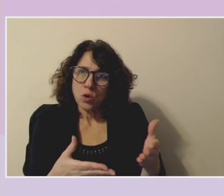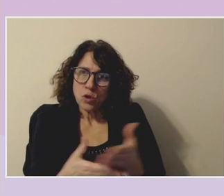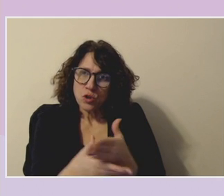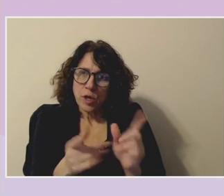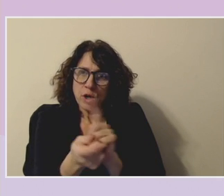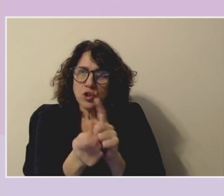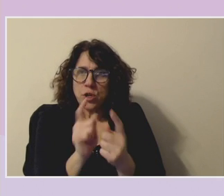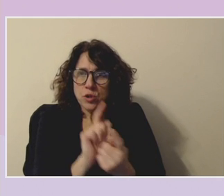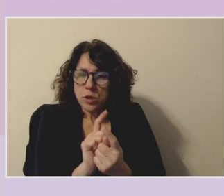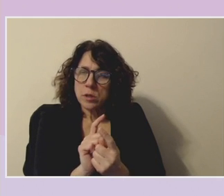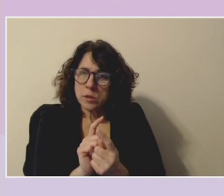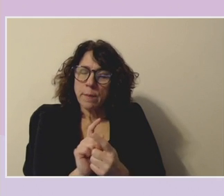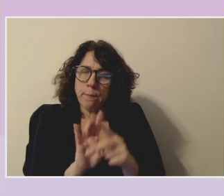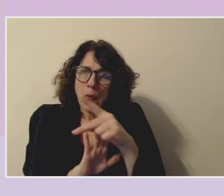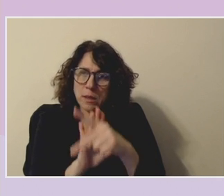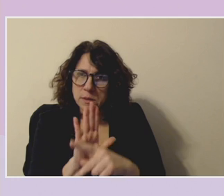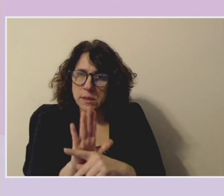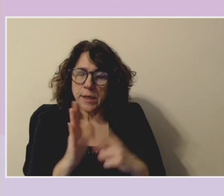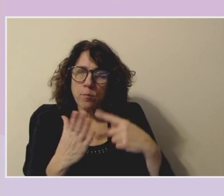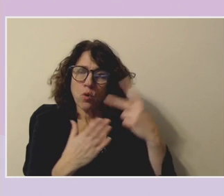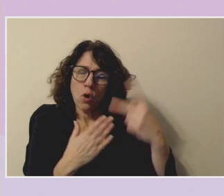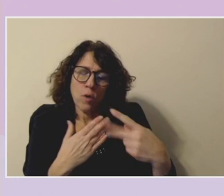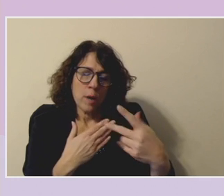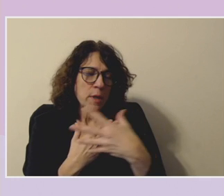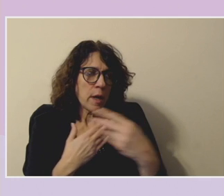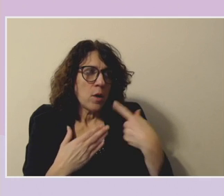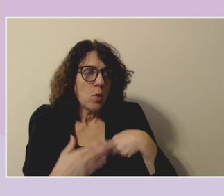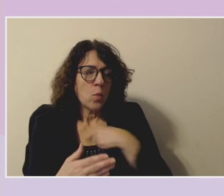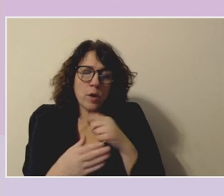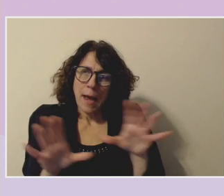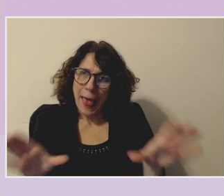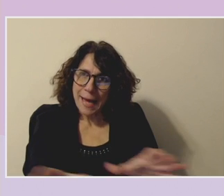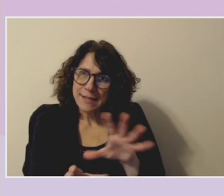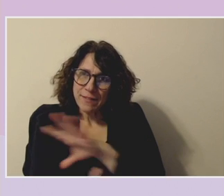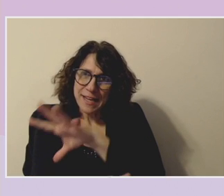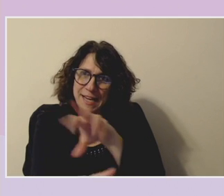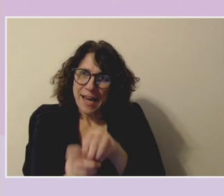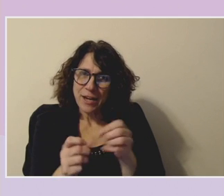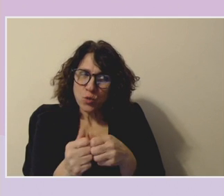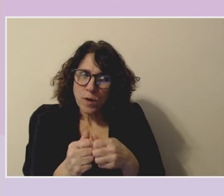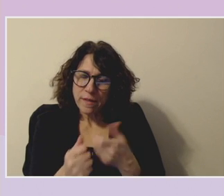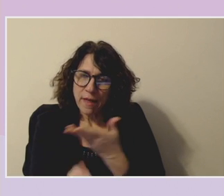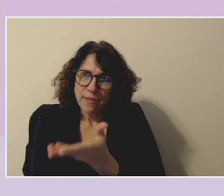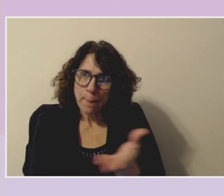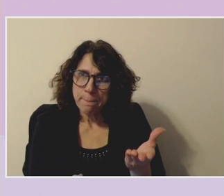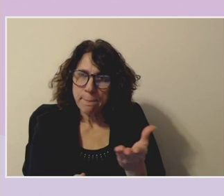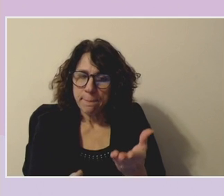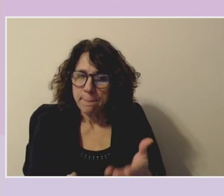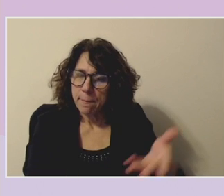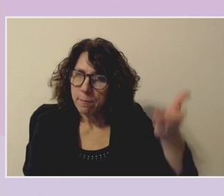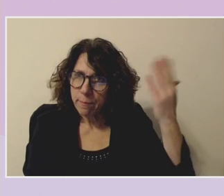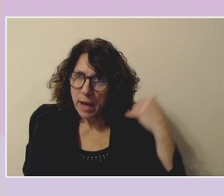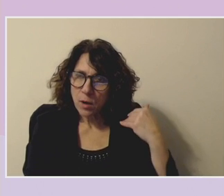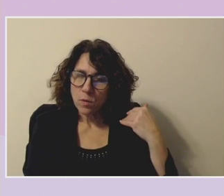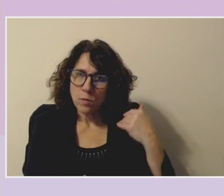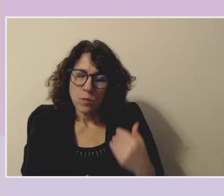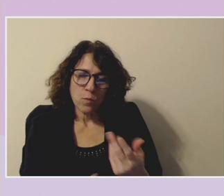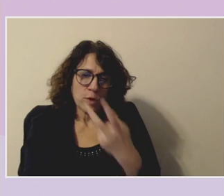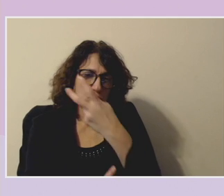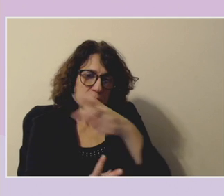policy and program. And we're actively engaged with them. And so back when we first transitioned to cost settlement,